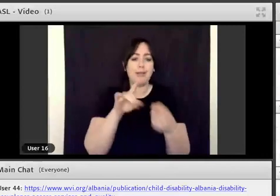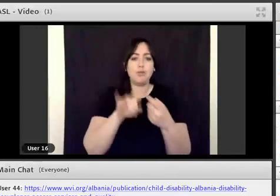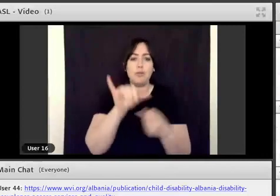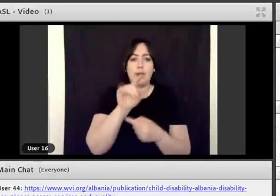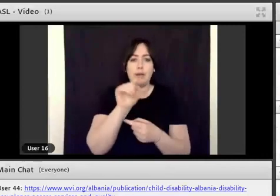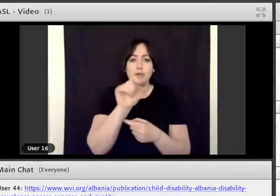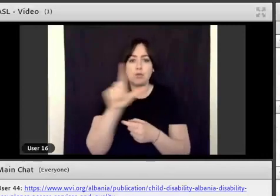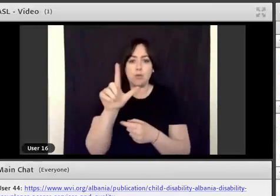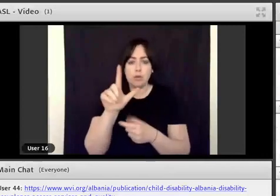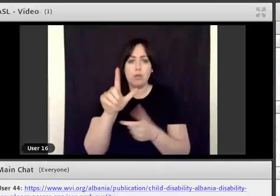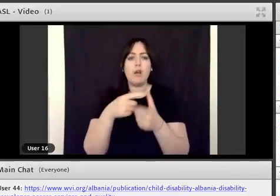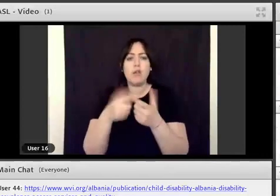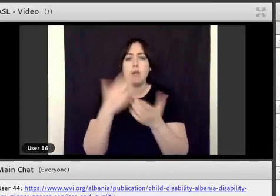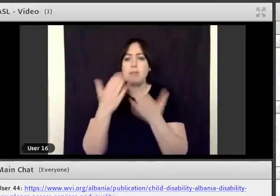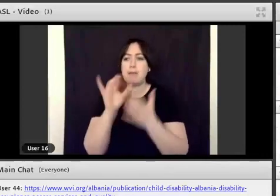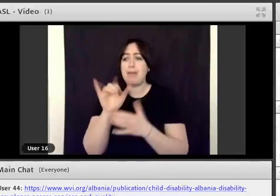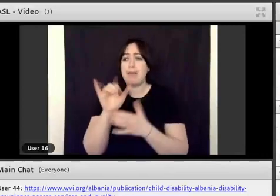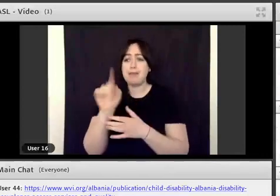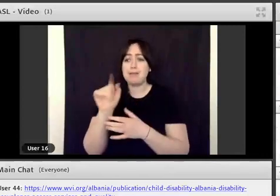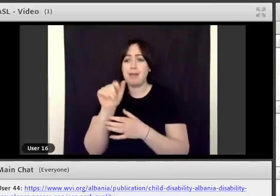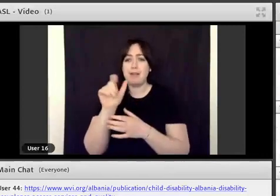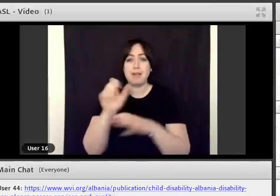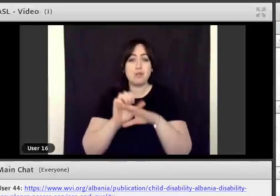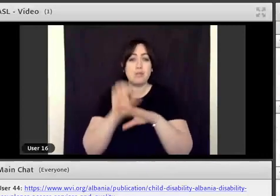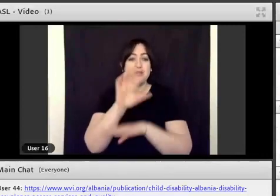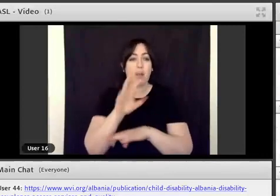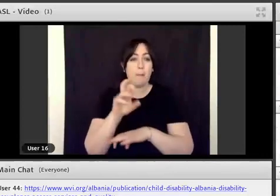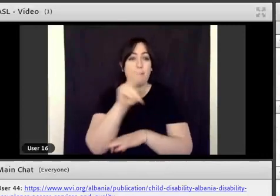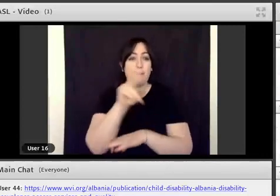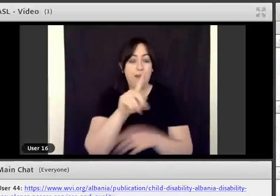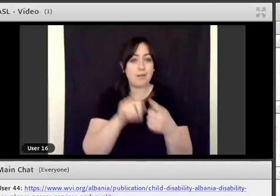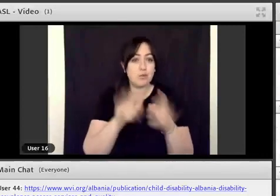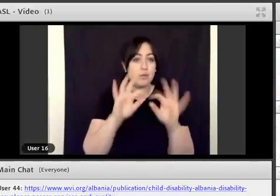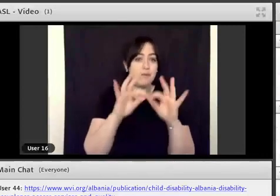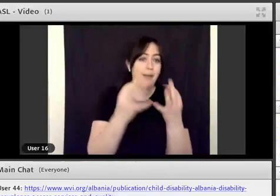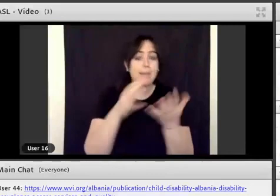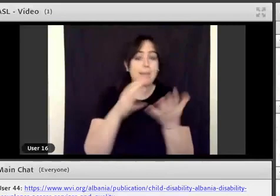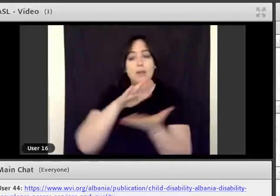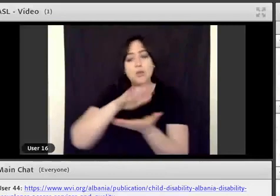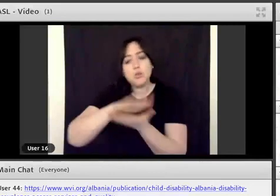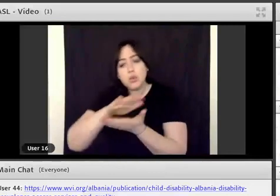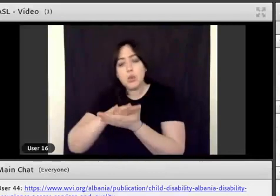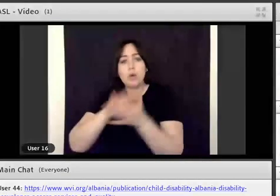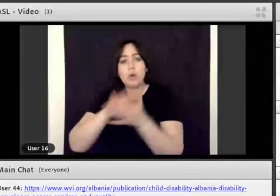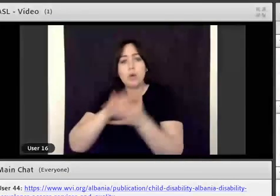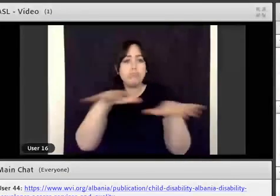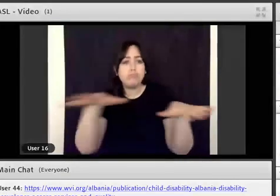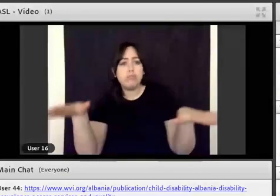fed back, say, to families, school administrators, and that might make a